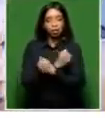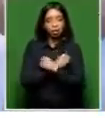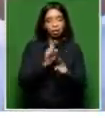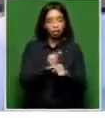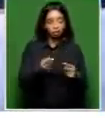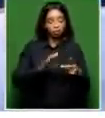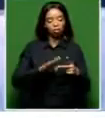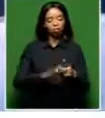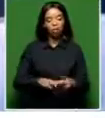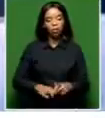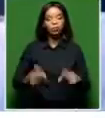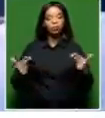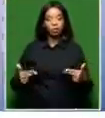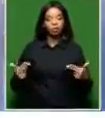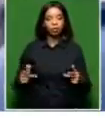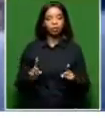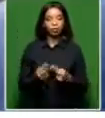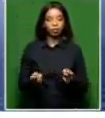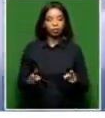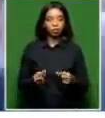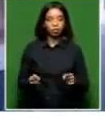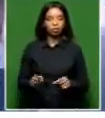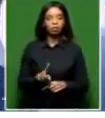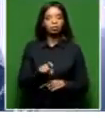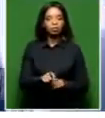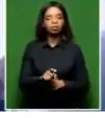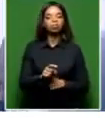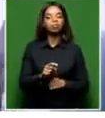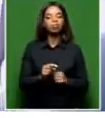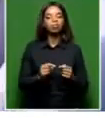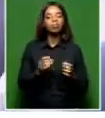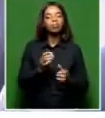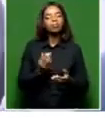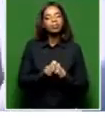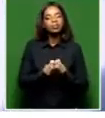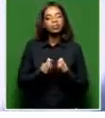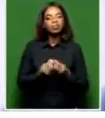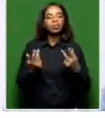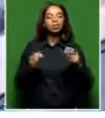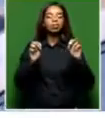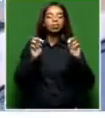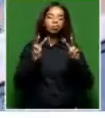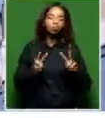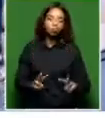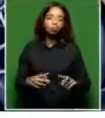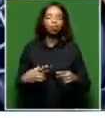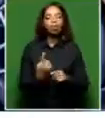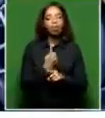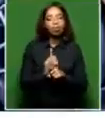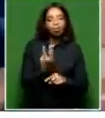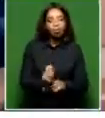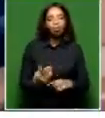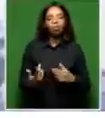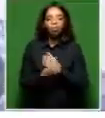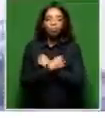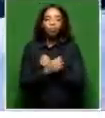isn't much to that. It's just beautiful melodies and harmonies that are always a feature on all